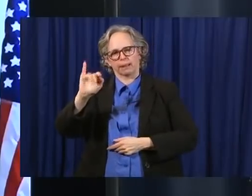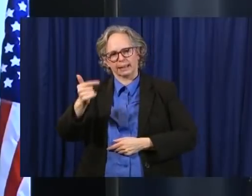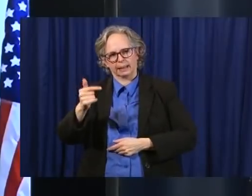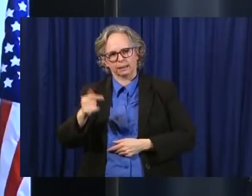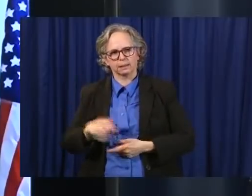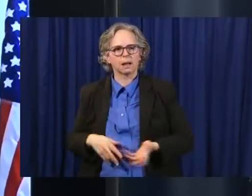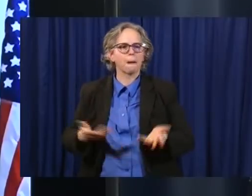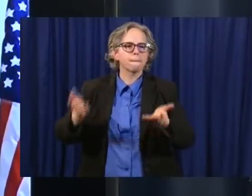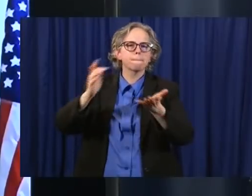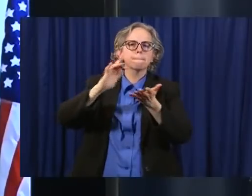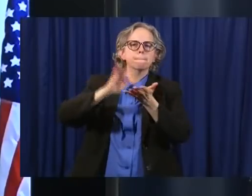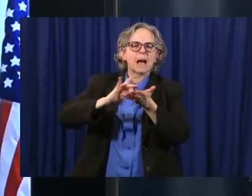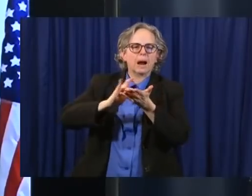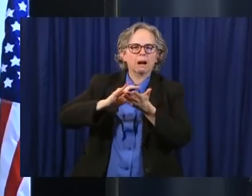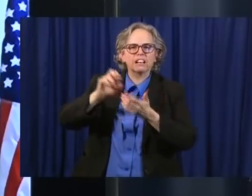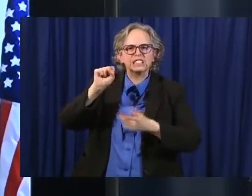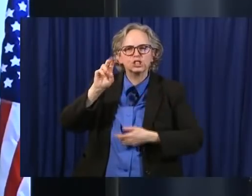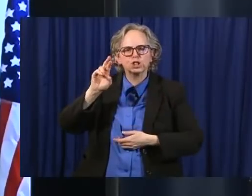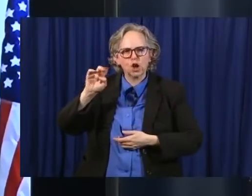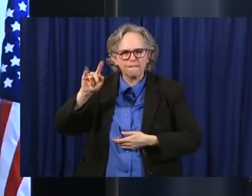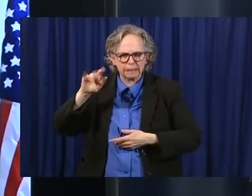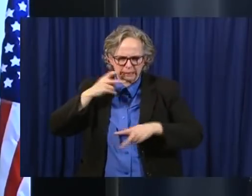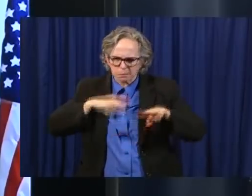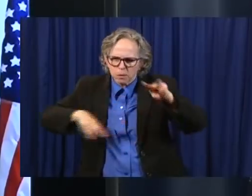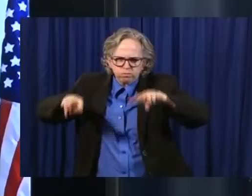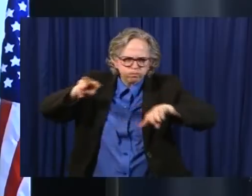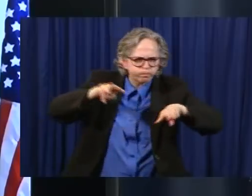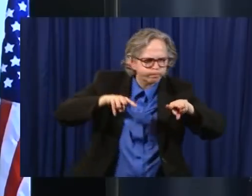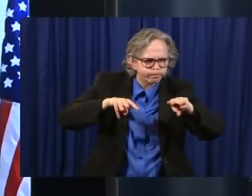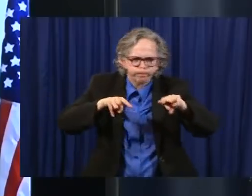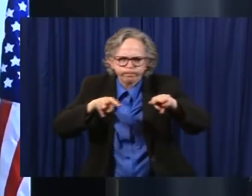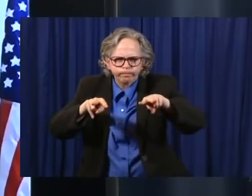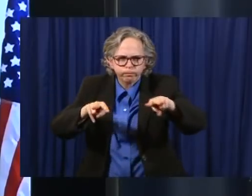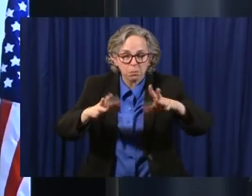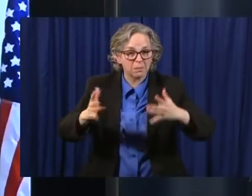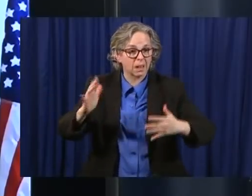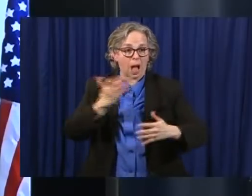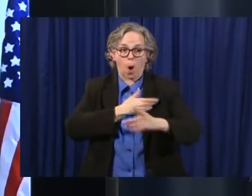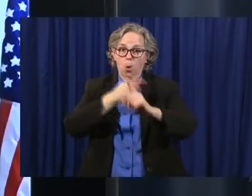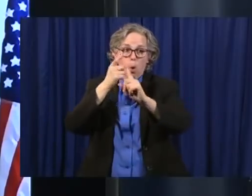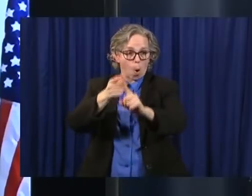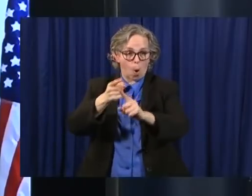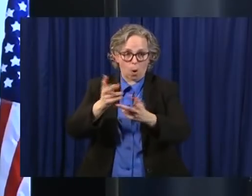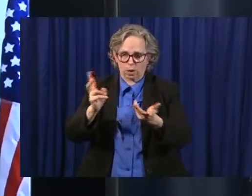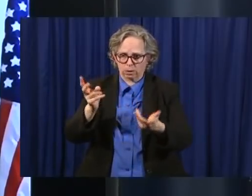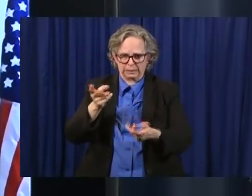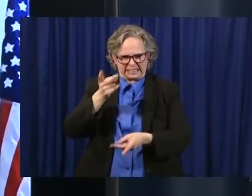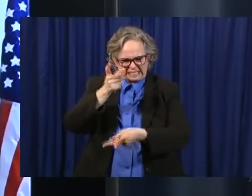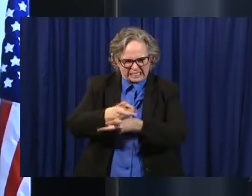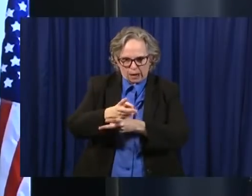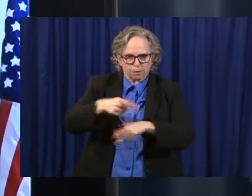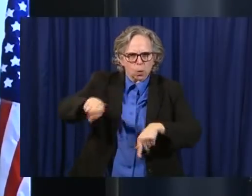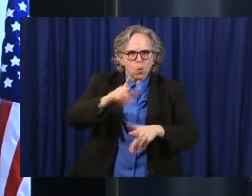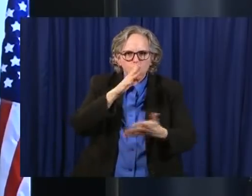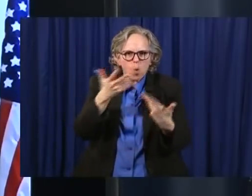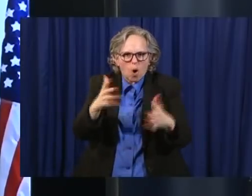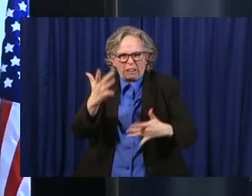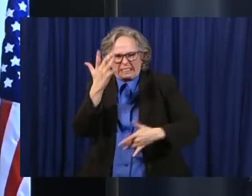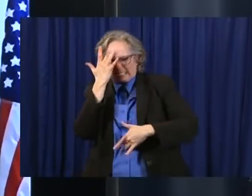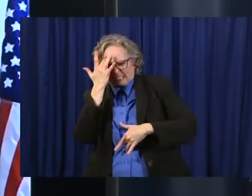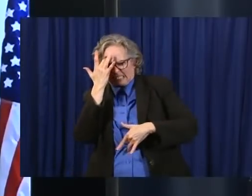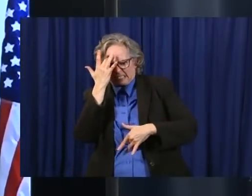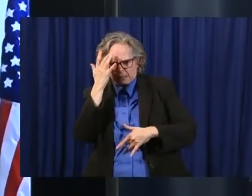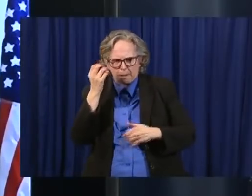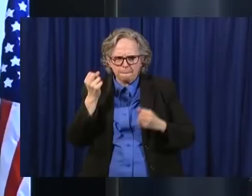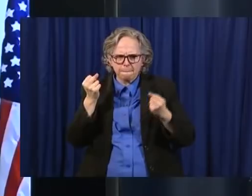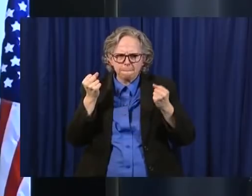take care of the people who are sick, because we found so many people who are symptomatic that have literally nothing wrong with them. We check their temperatures and